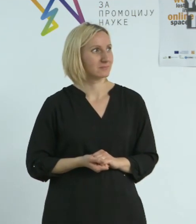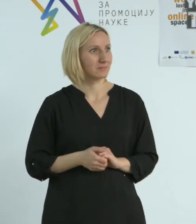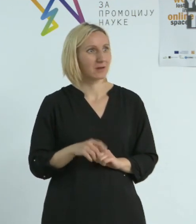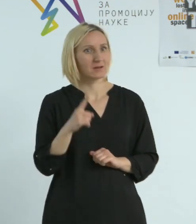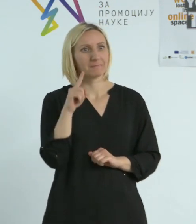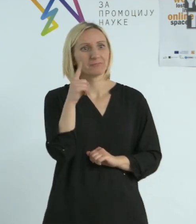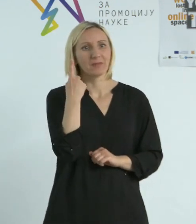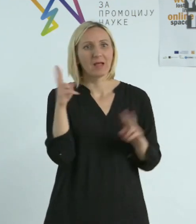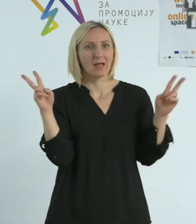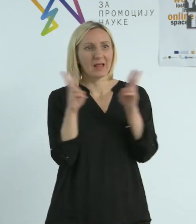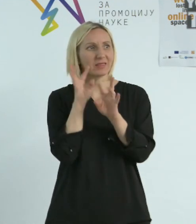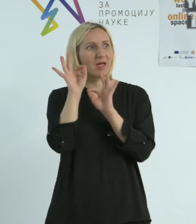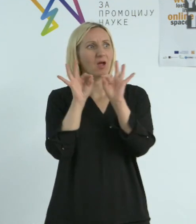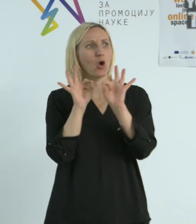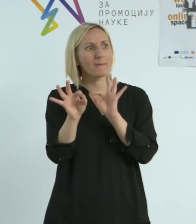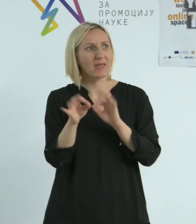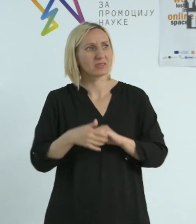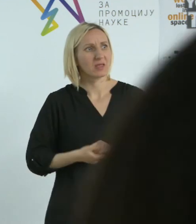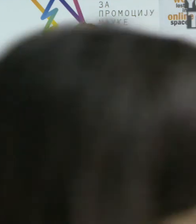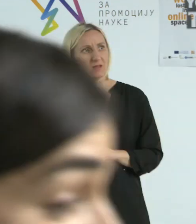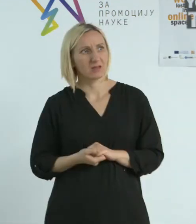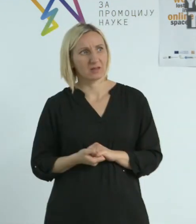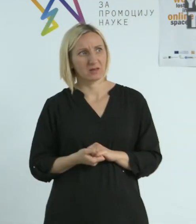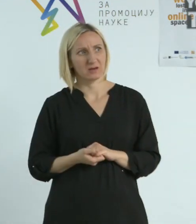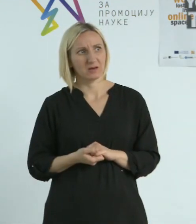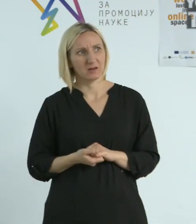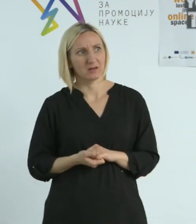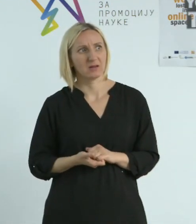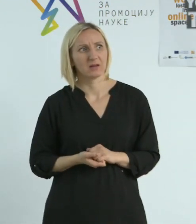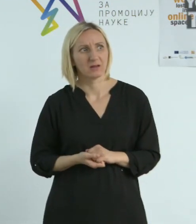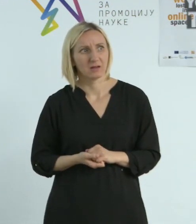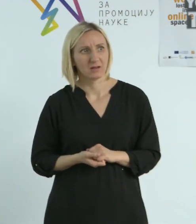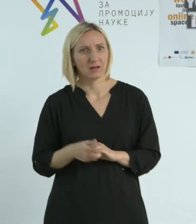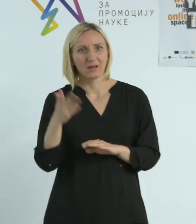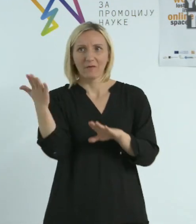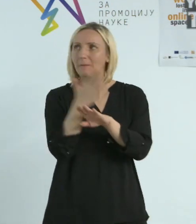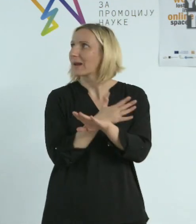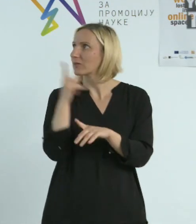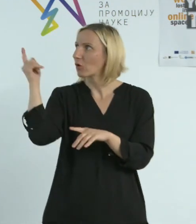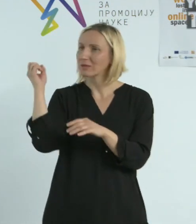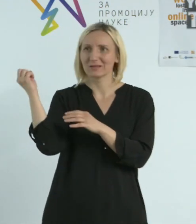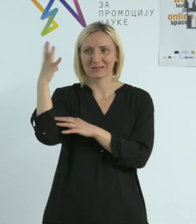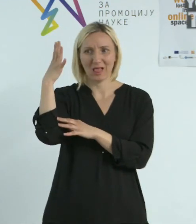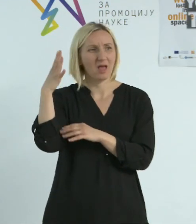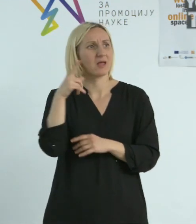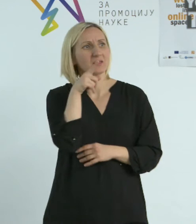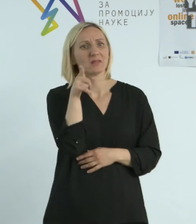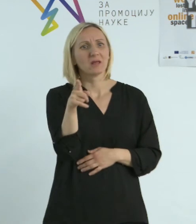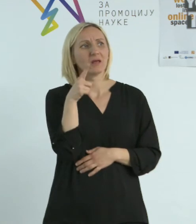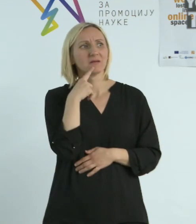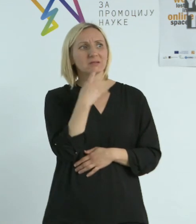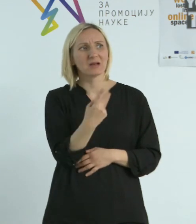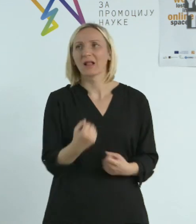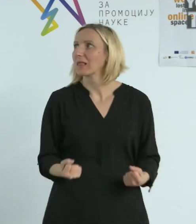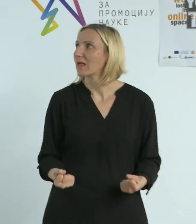Just one short comment about your previous slide, where you said that